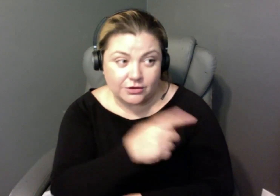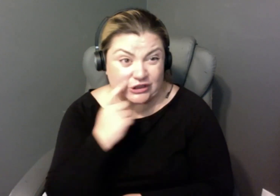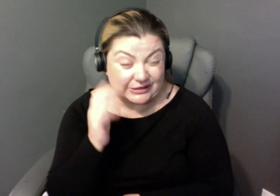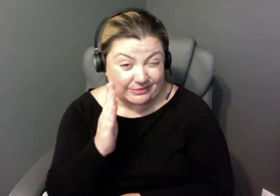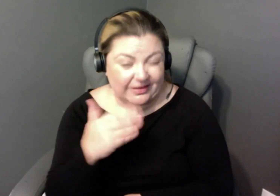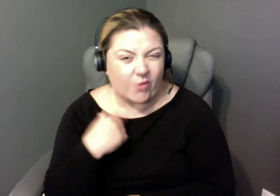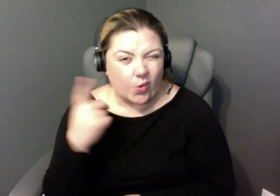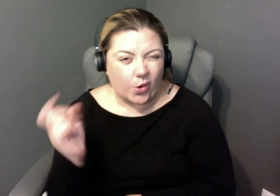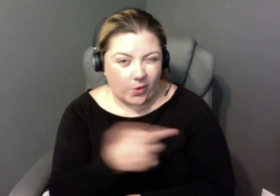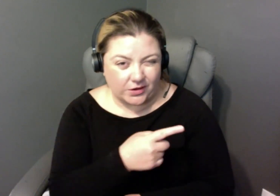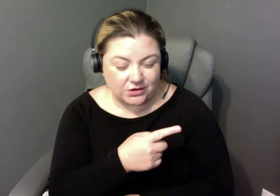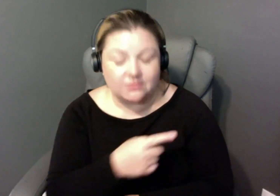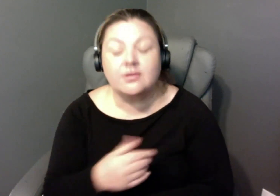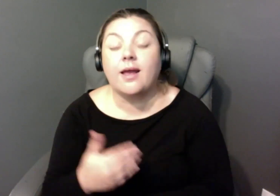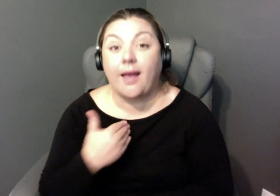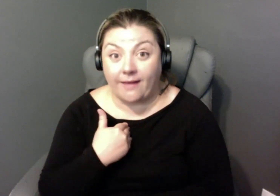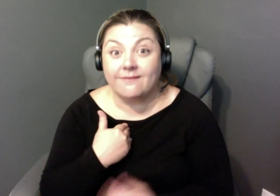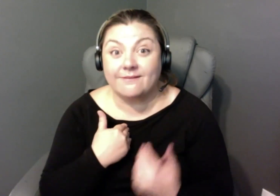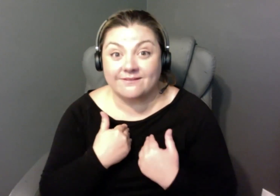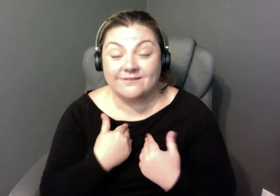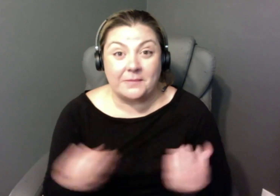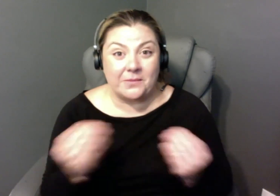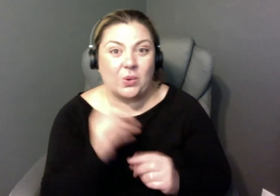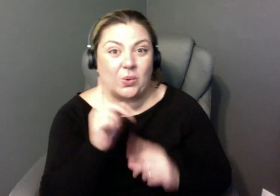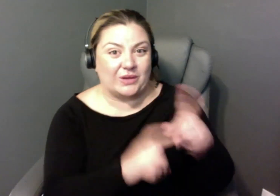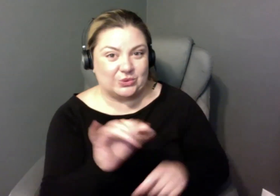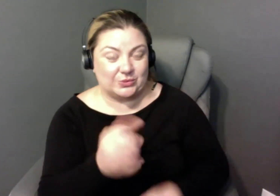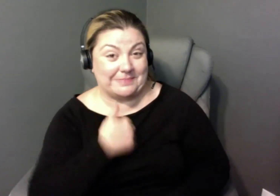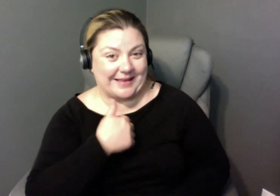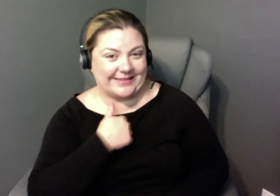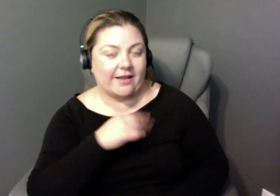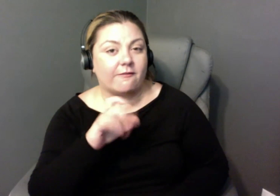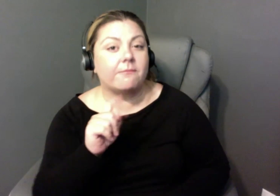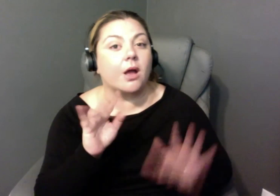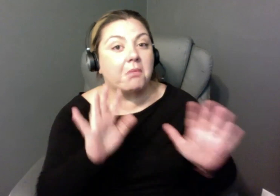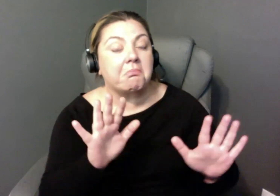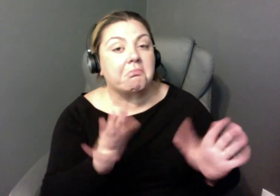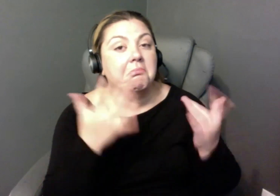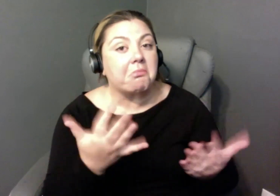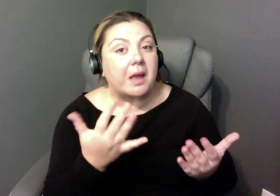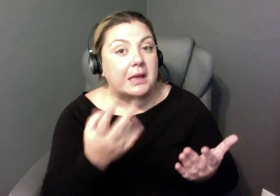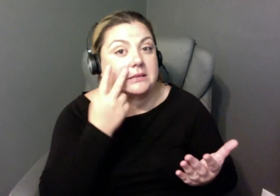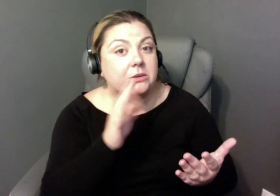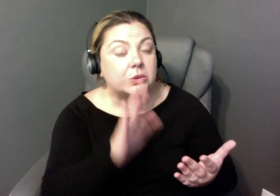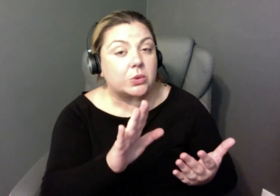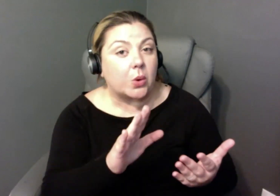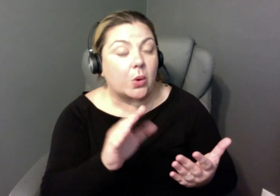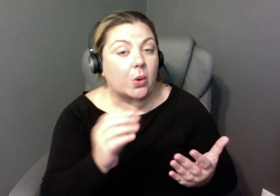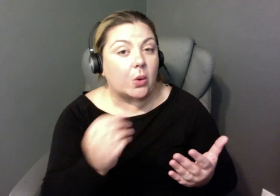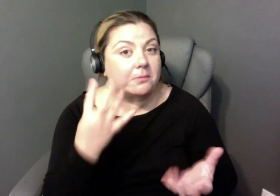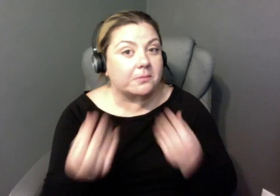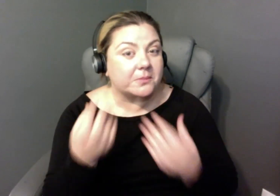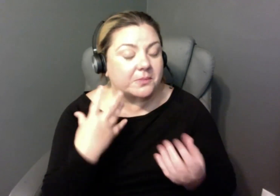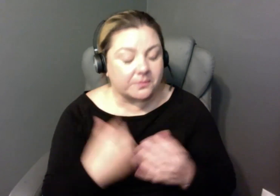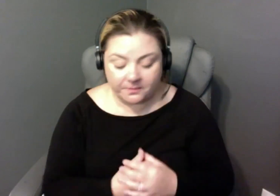questions in case we need a few more, but yes, thanks again for helping us work